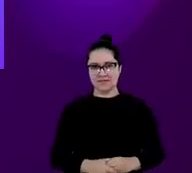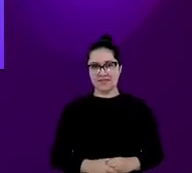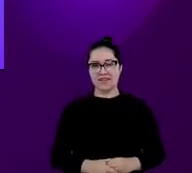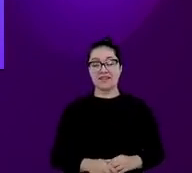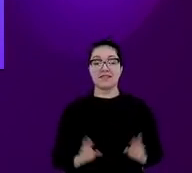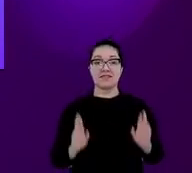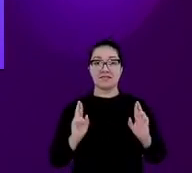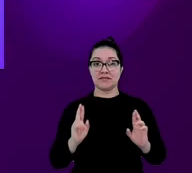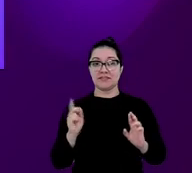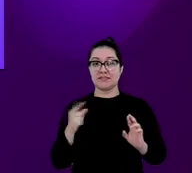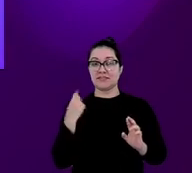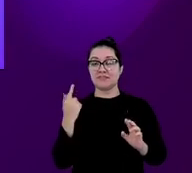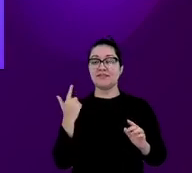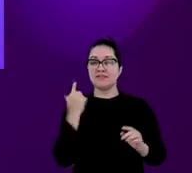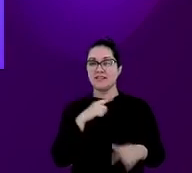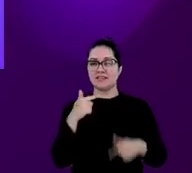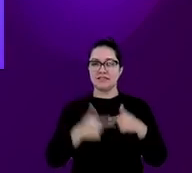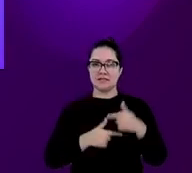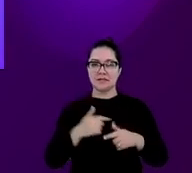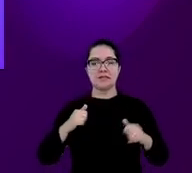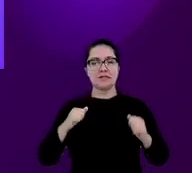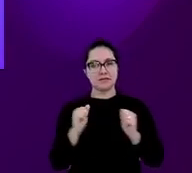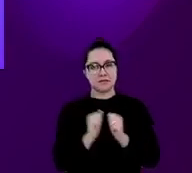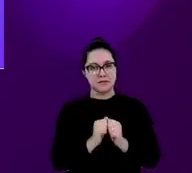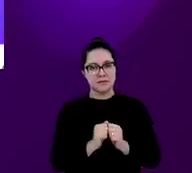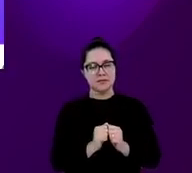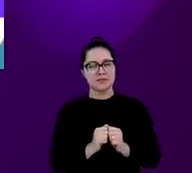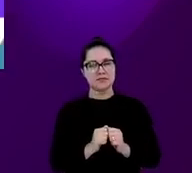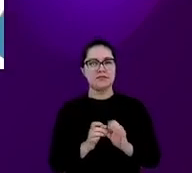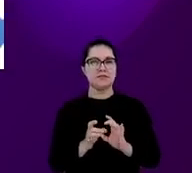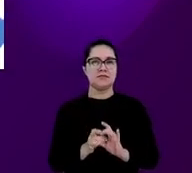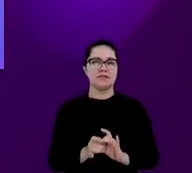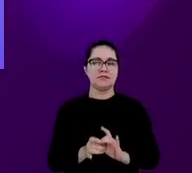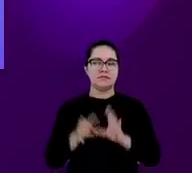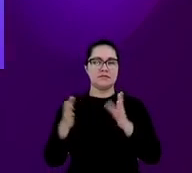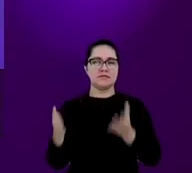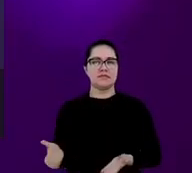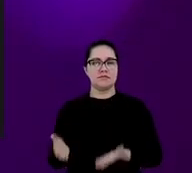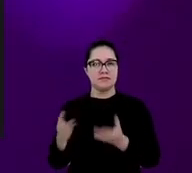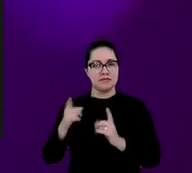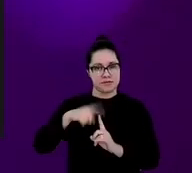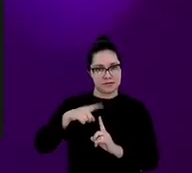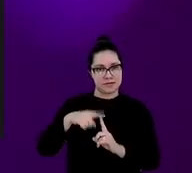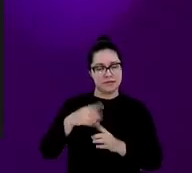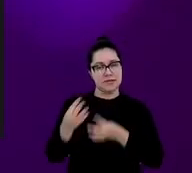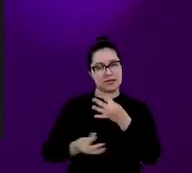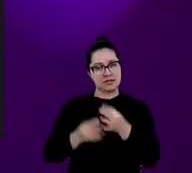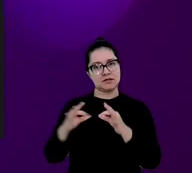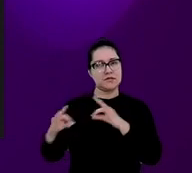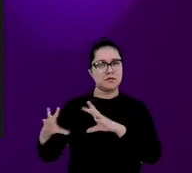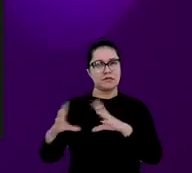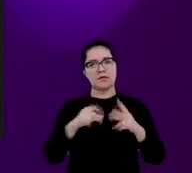available for everyone in the world. Thank you very much.